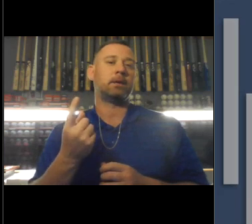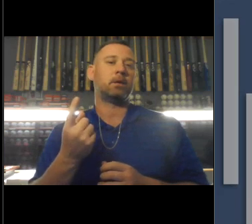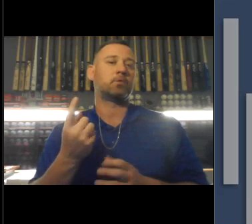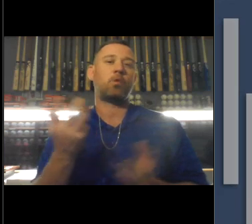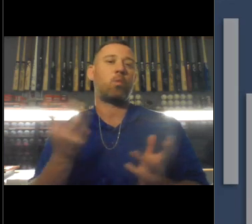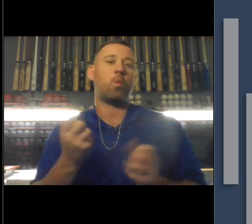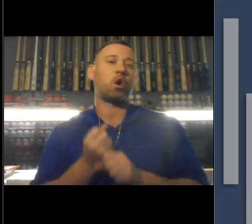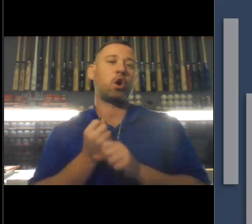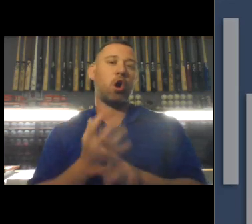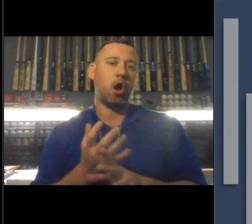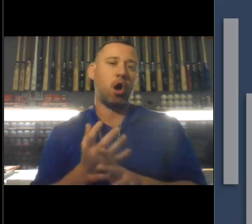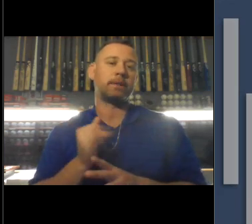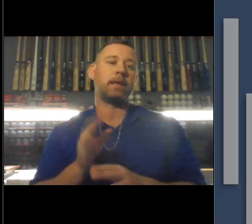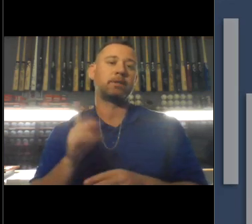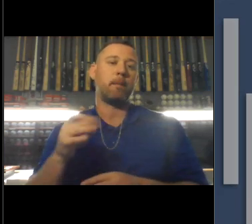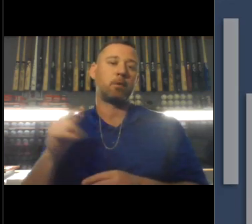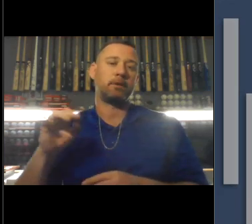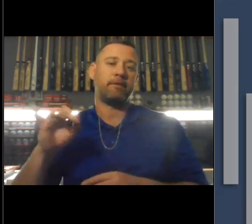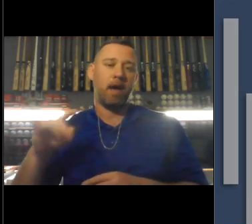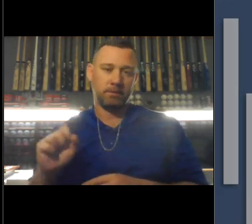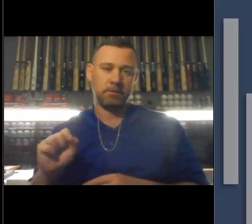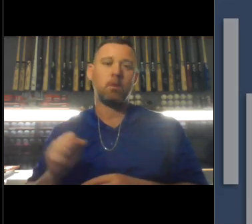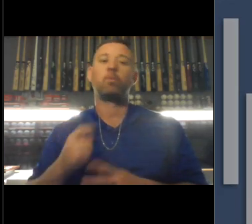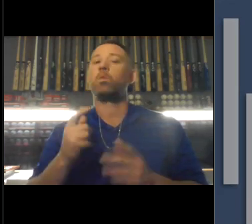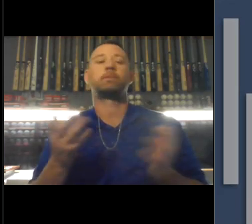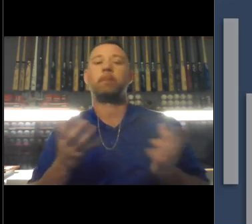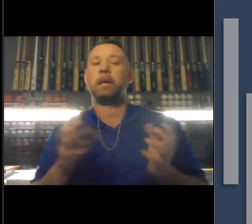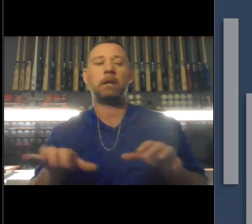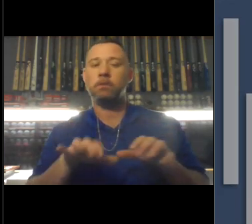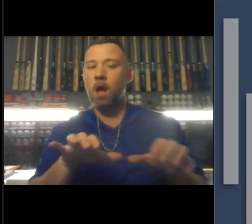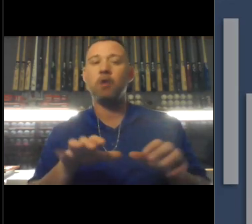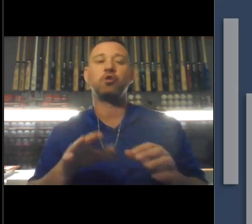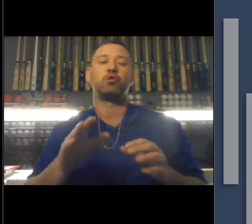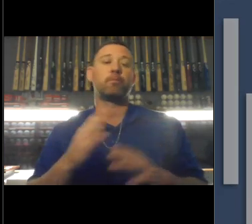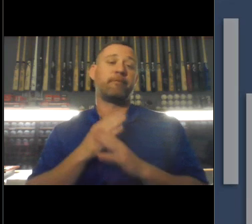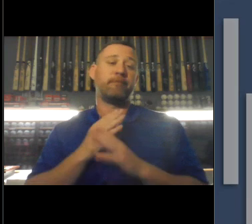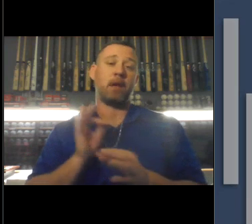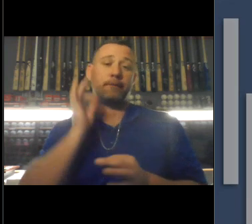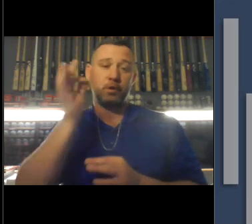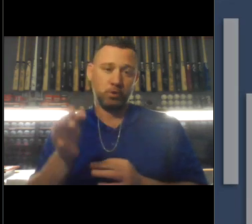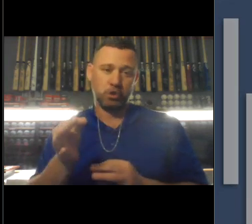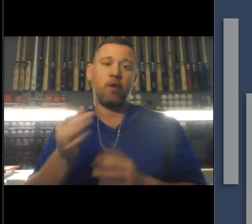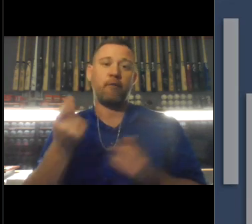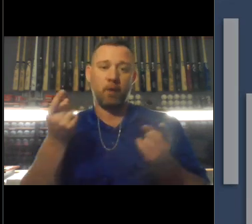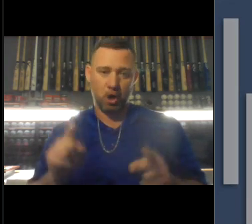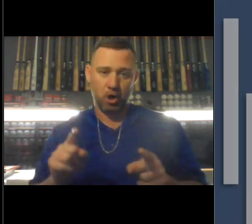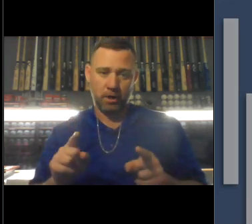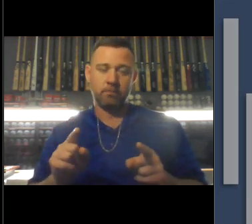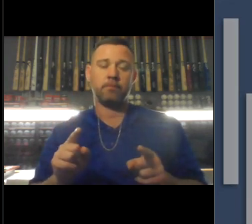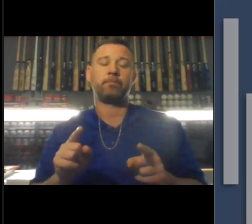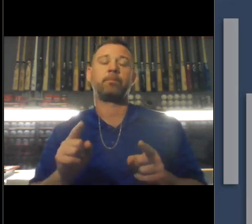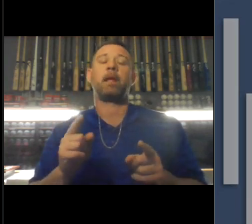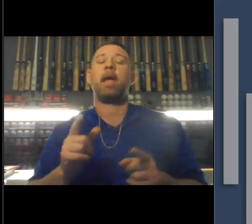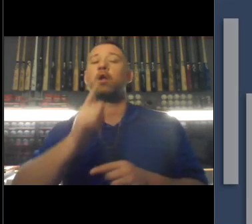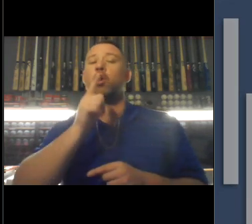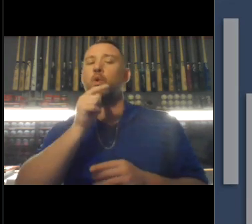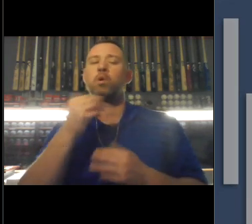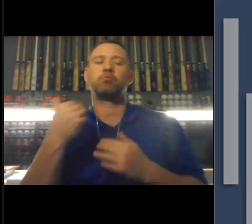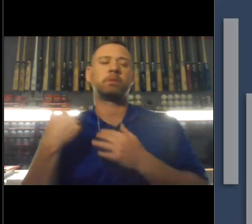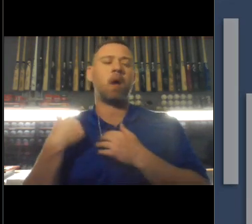caused these post-facts, what is being done to prevent future post-fact situations from occurring, and who is the